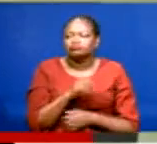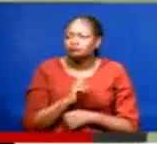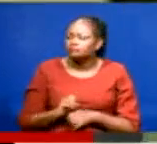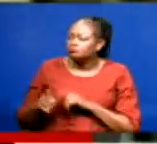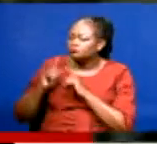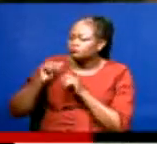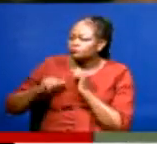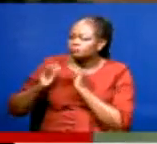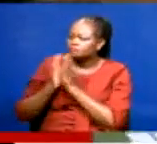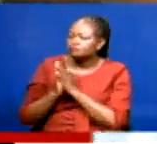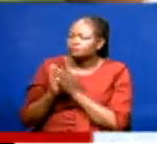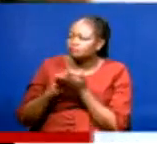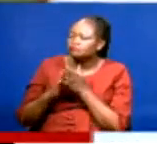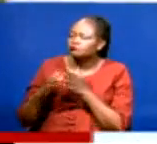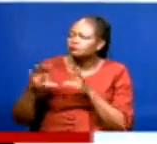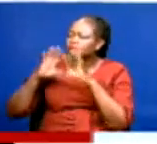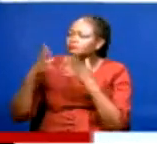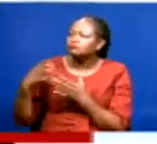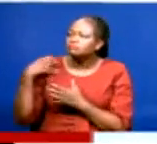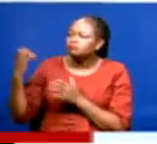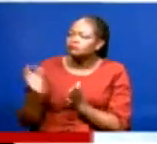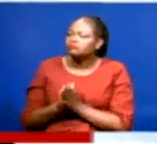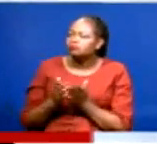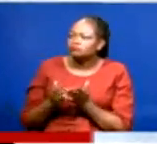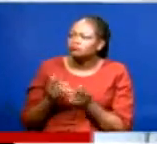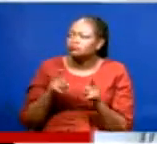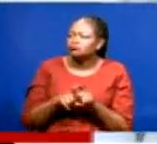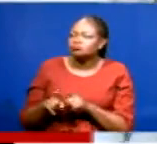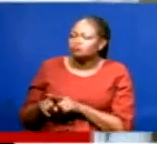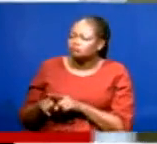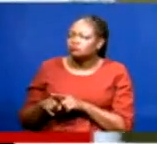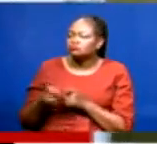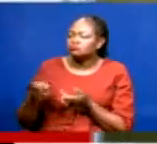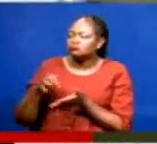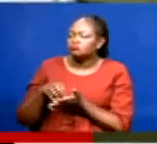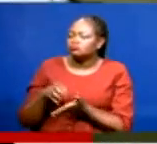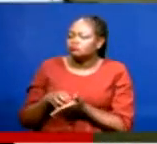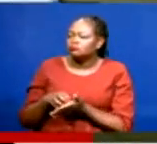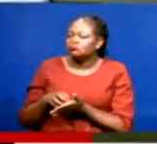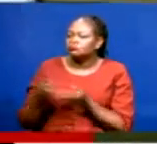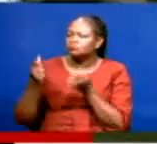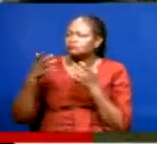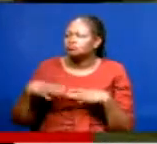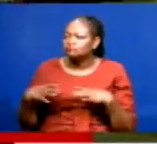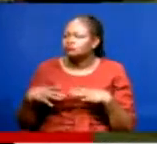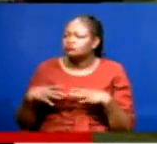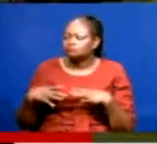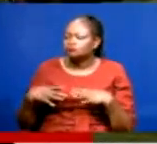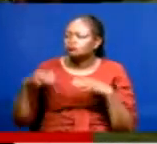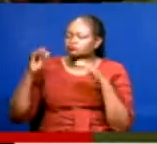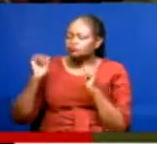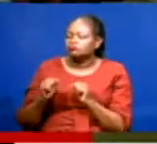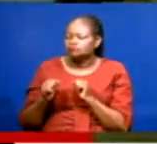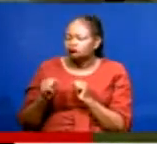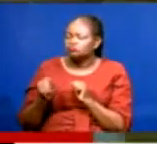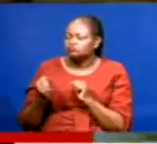story, becoming a world champion, you know, and you just being in a position. Very few people are in a position to tell their story to the world, you